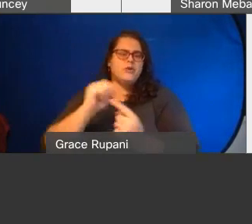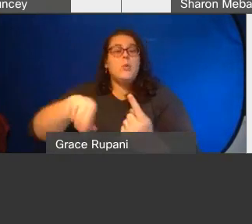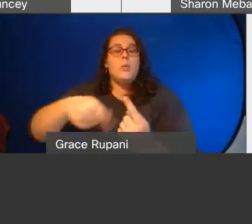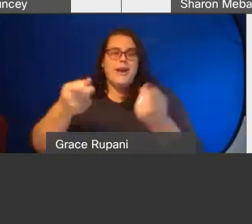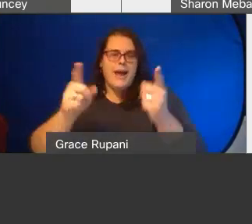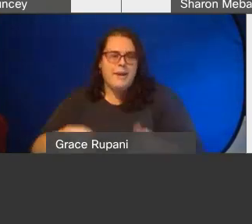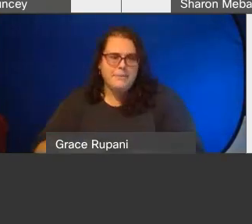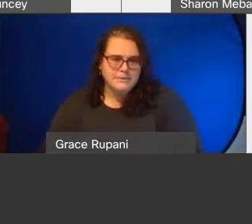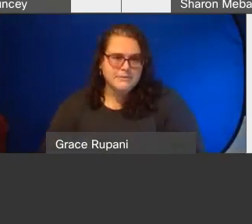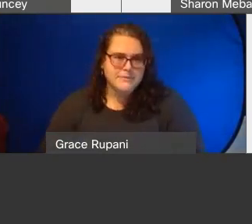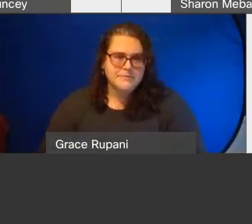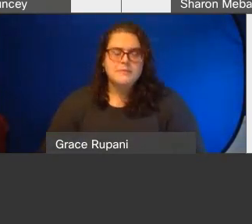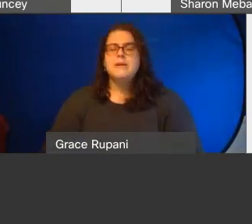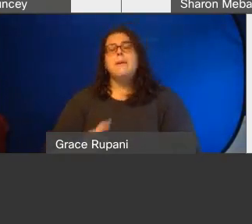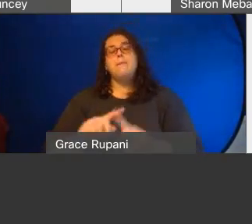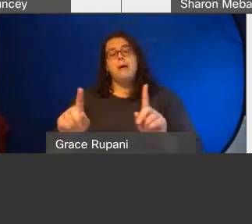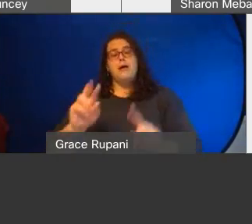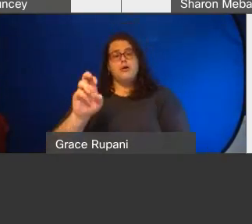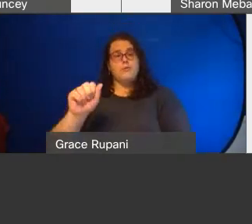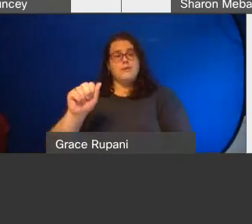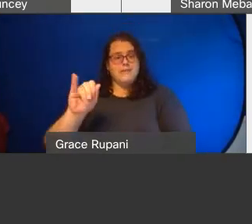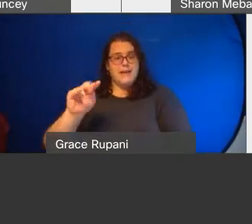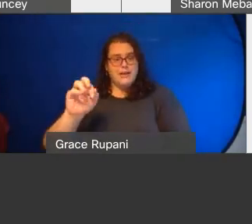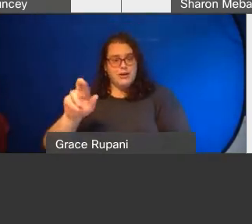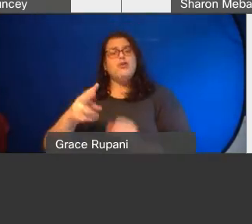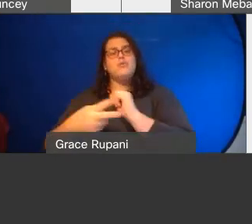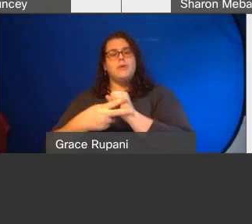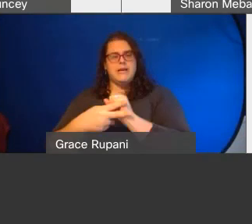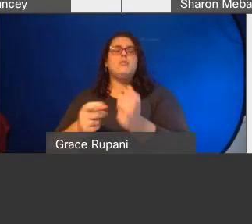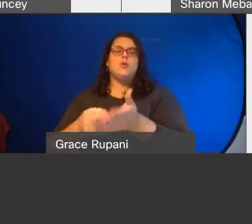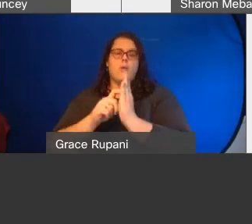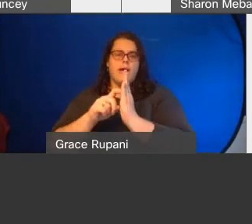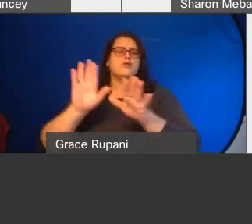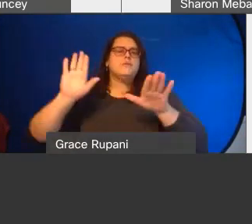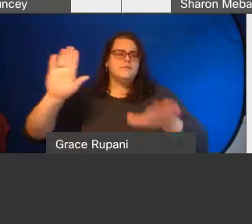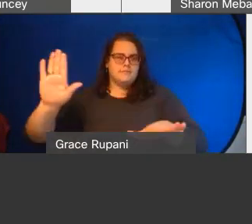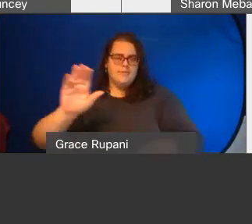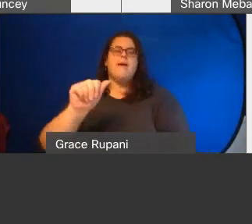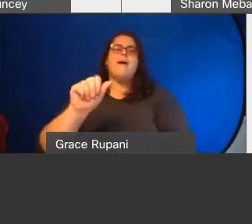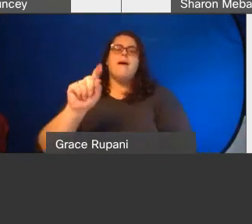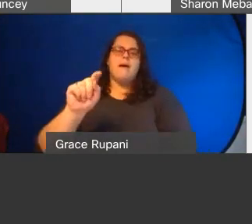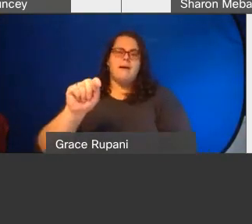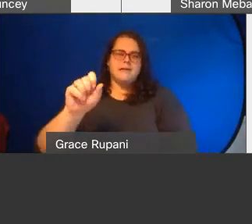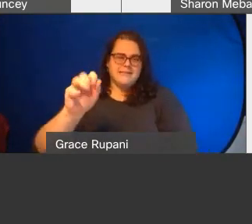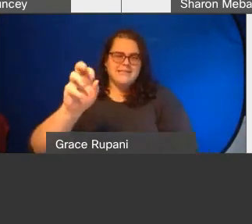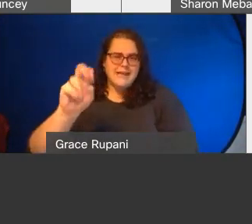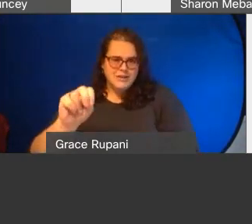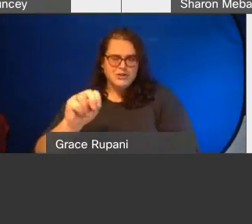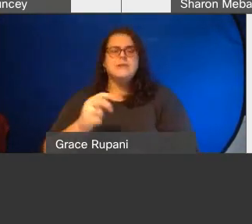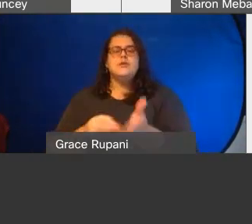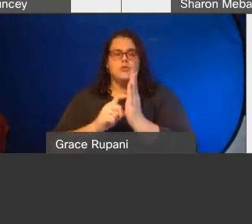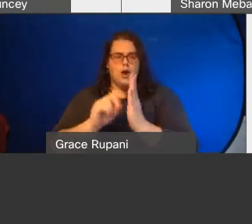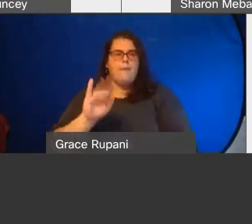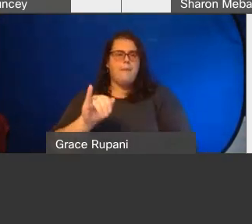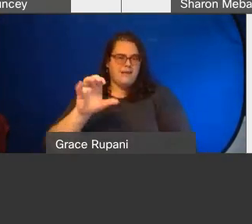has to be attested to, as stated before, attesting the criteria as set by CMS.